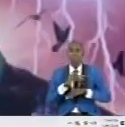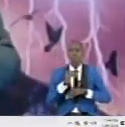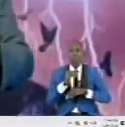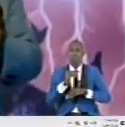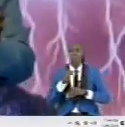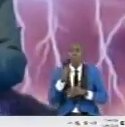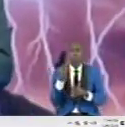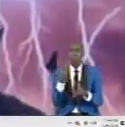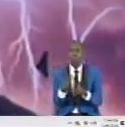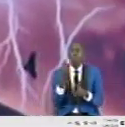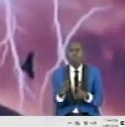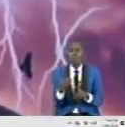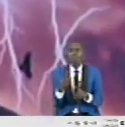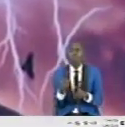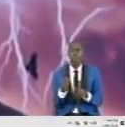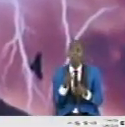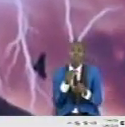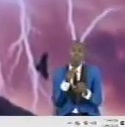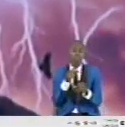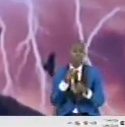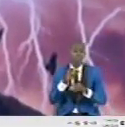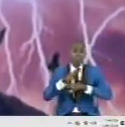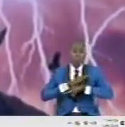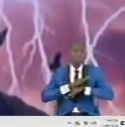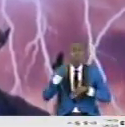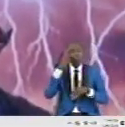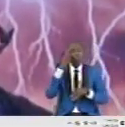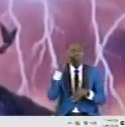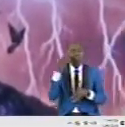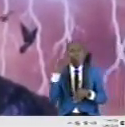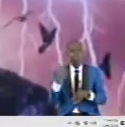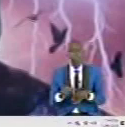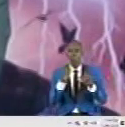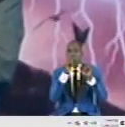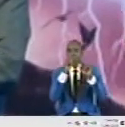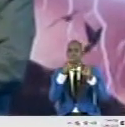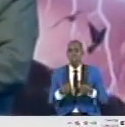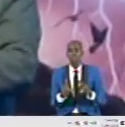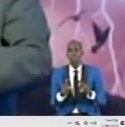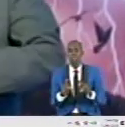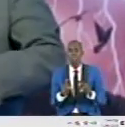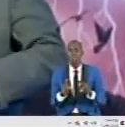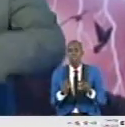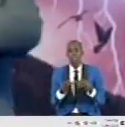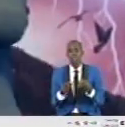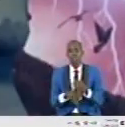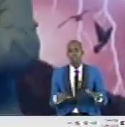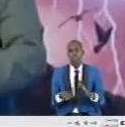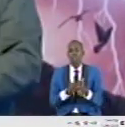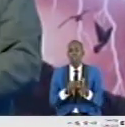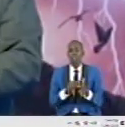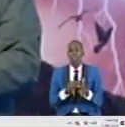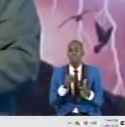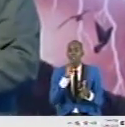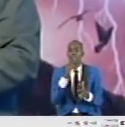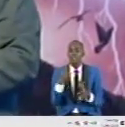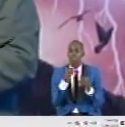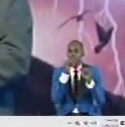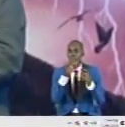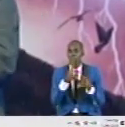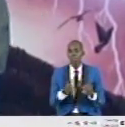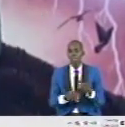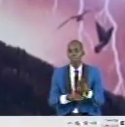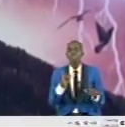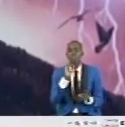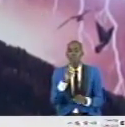sustainers in the present land the present light is the lunch the Lord is taking us to look at someone who says